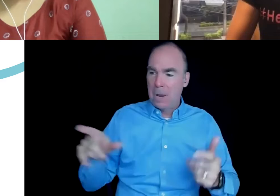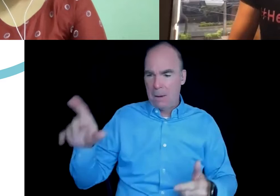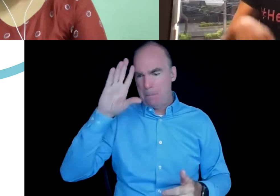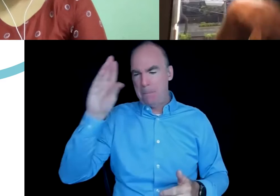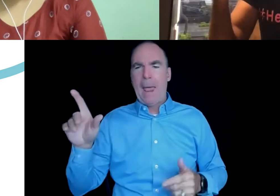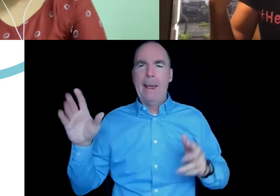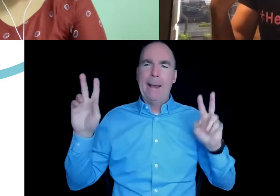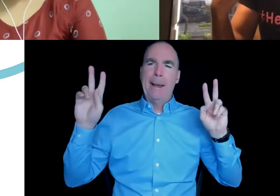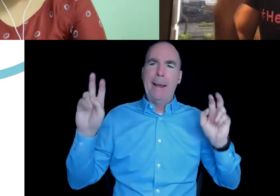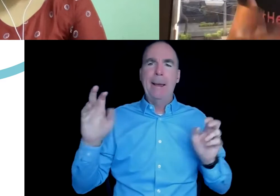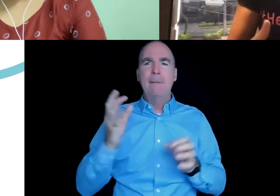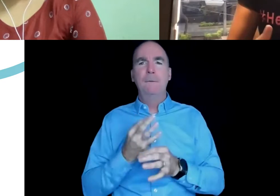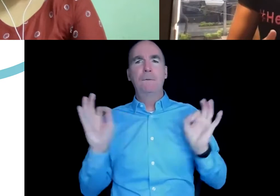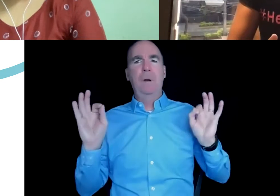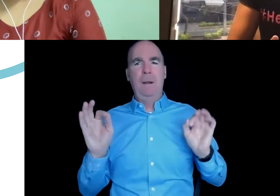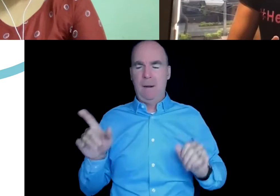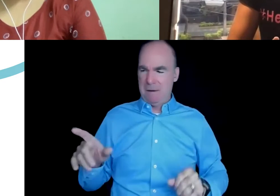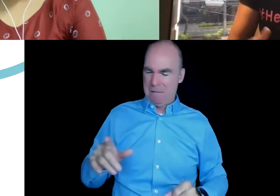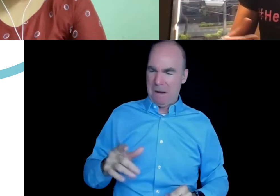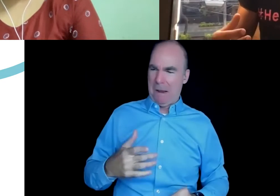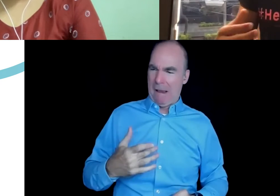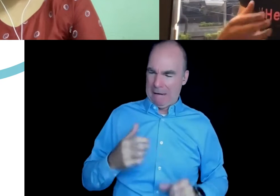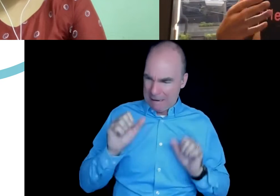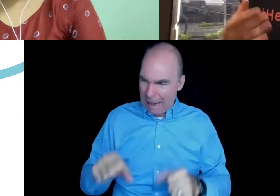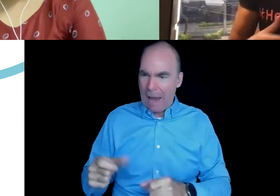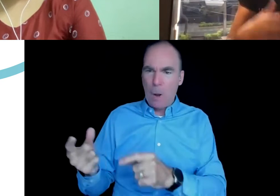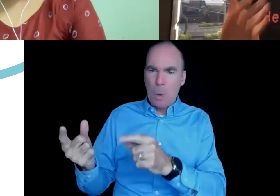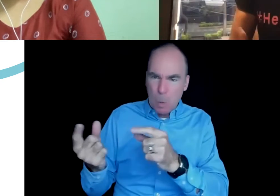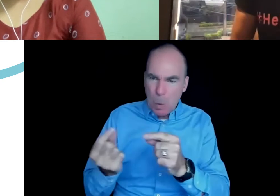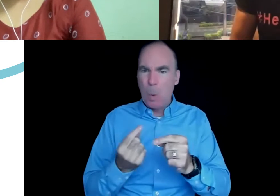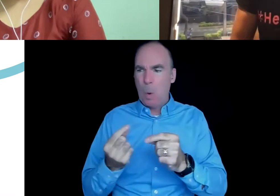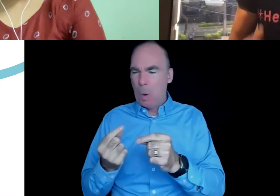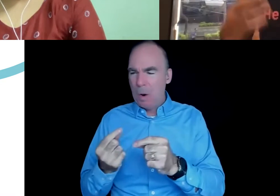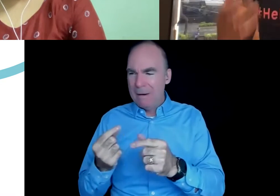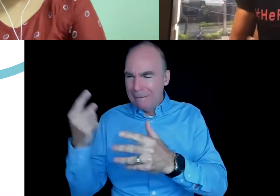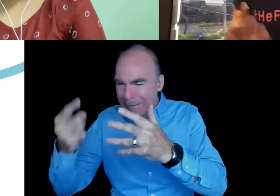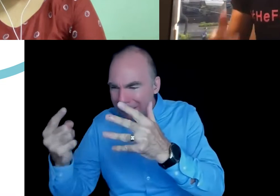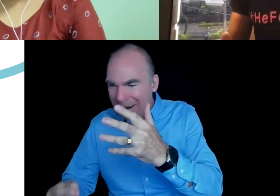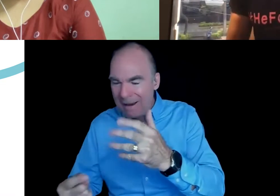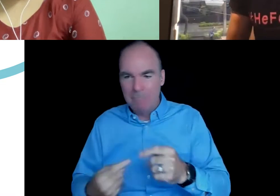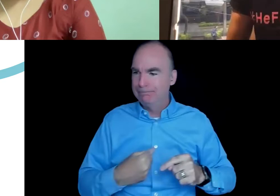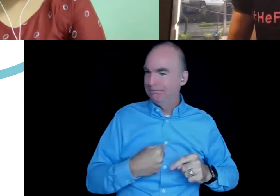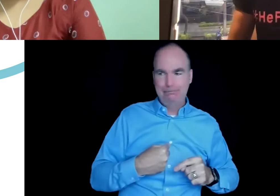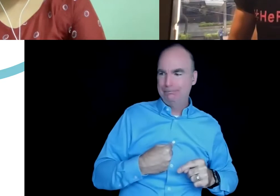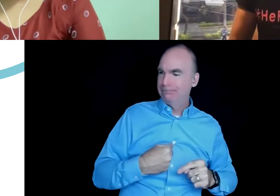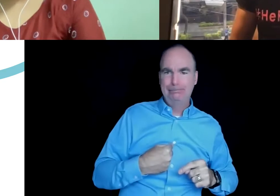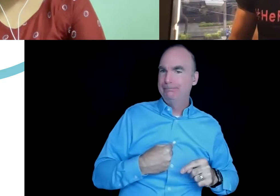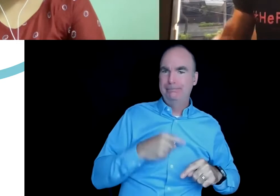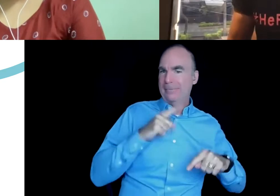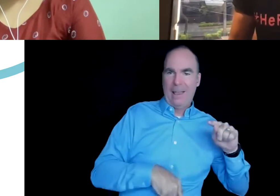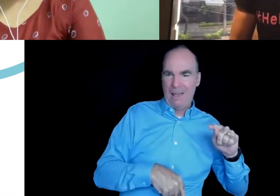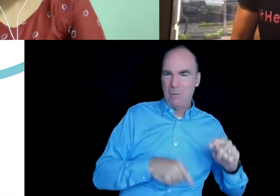man. You have a lot of opportunities, you can integrate in a lot of activities just because of